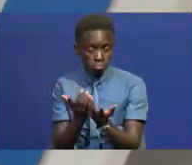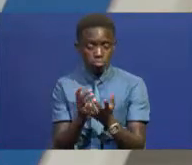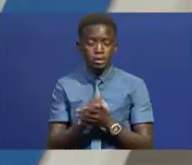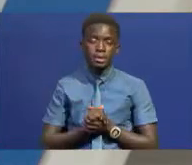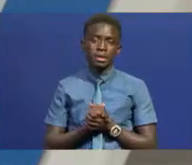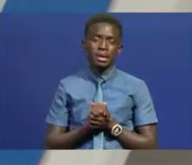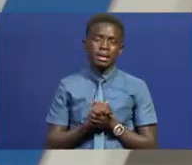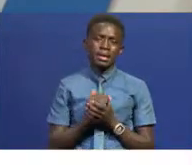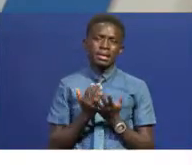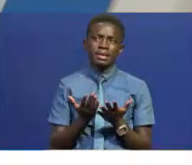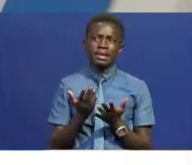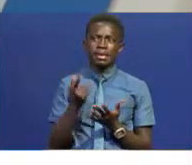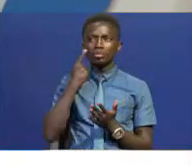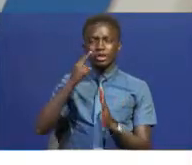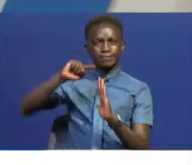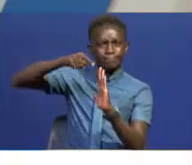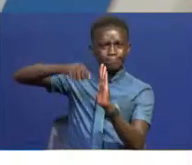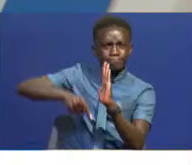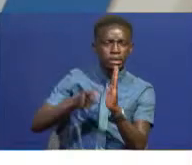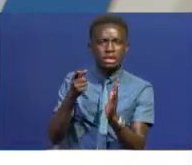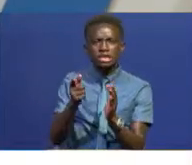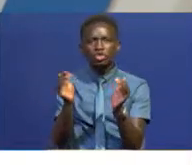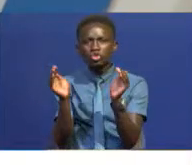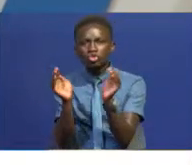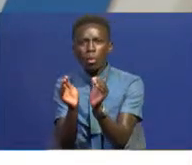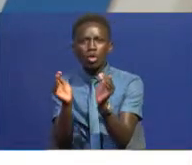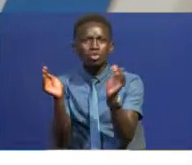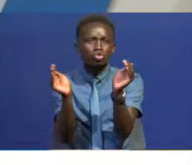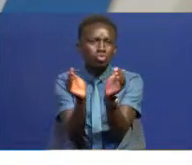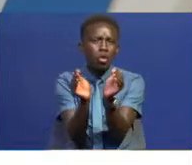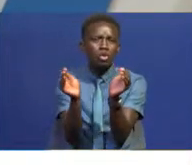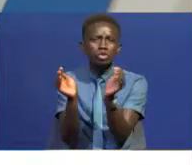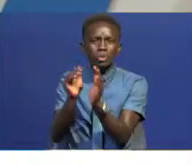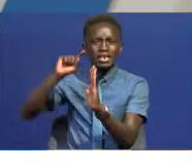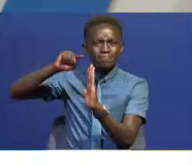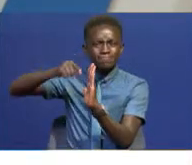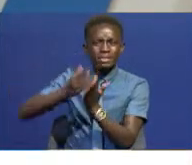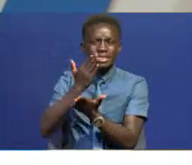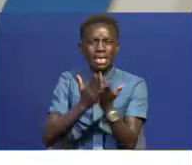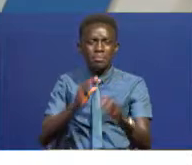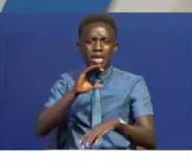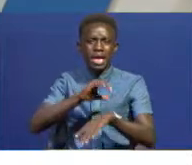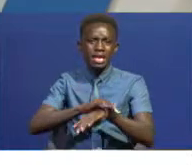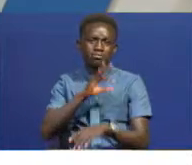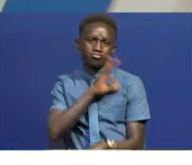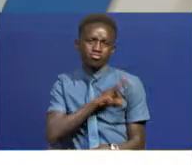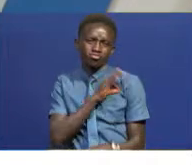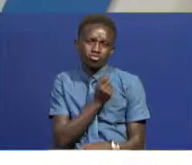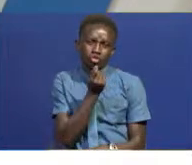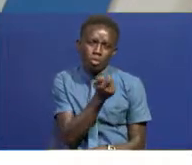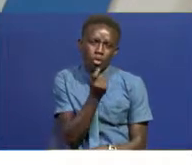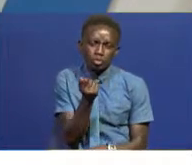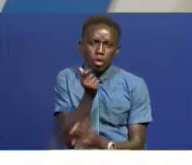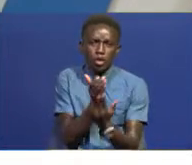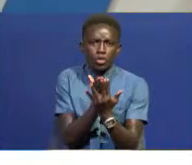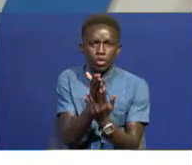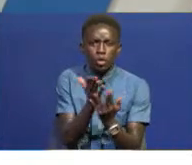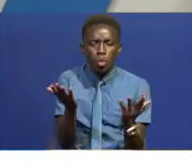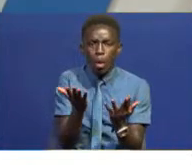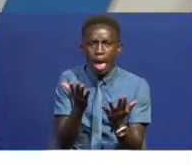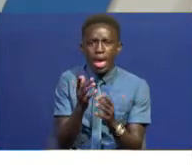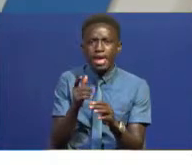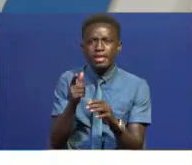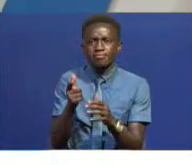These small scale, those people who are earning their livelihood from the minerals that are about within their